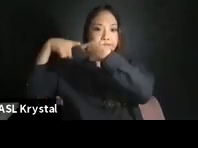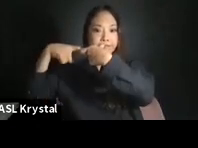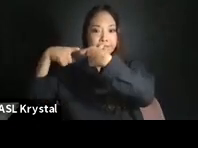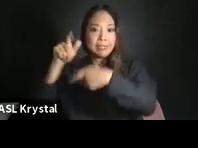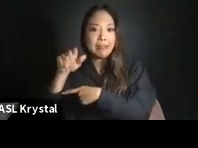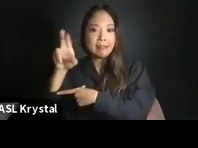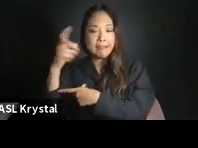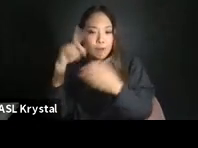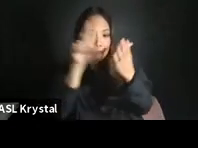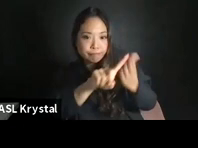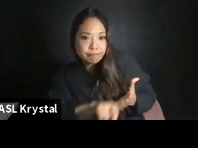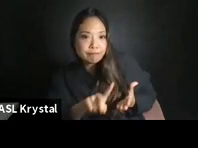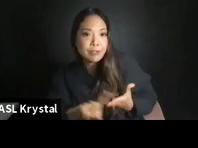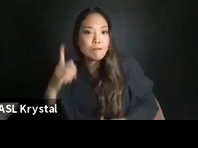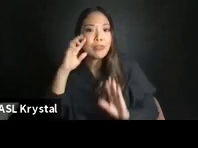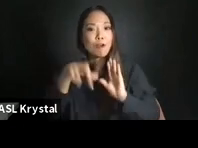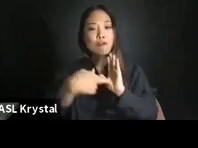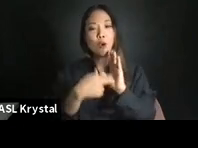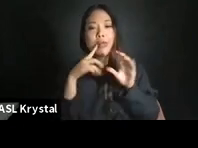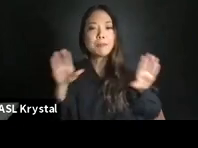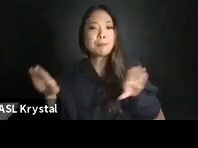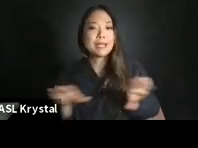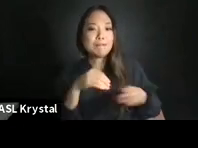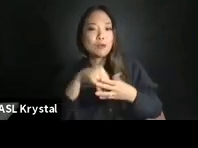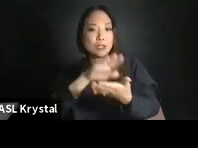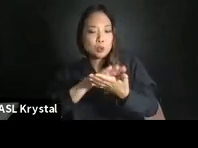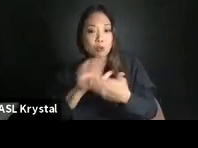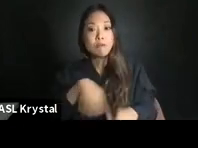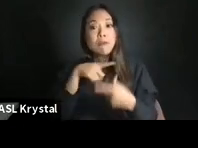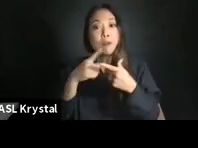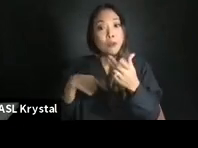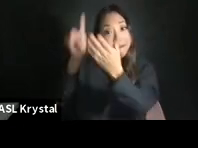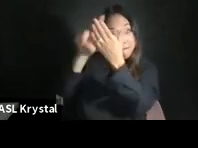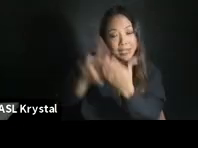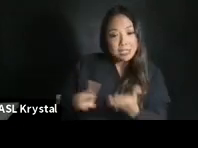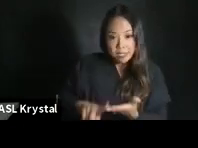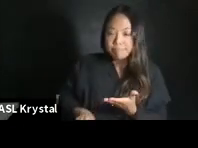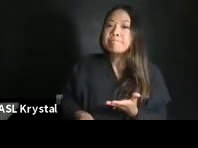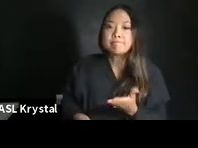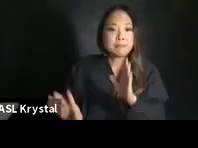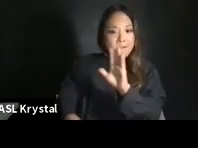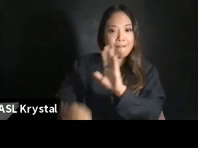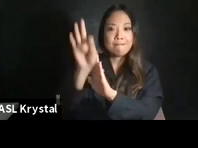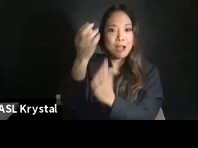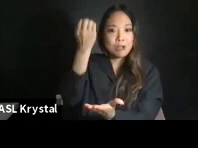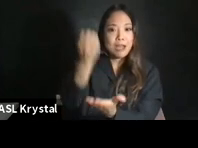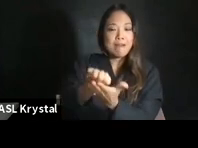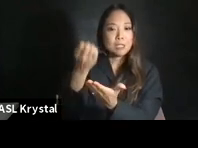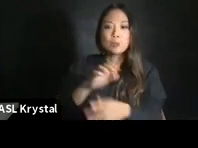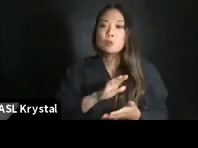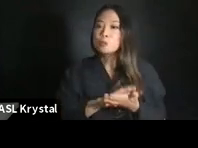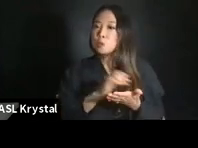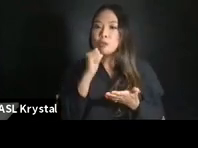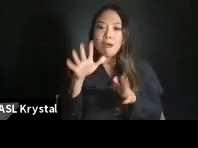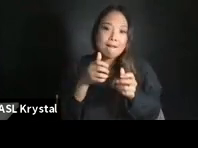school this decision was made following an investigation that found credible evidence that the school did not take appropriate